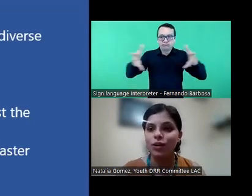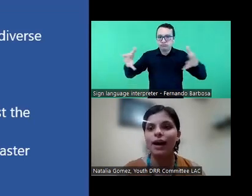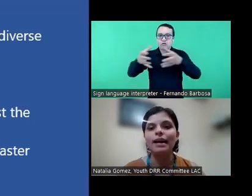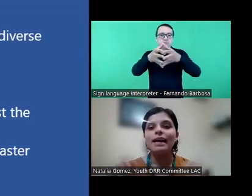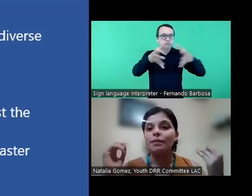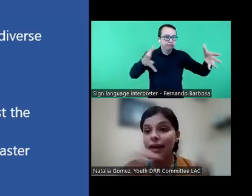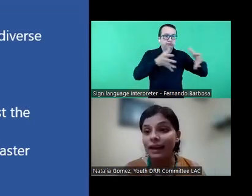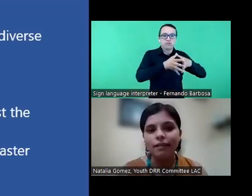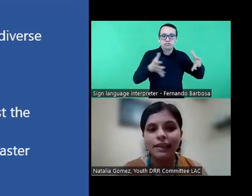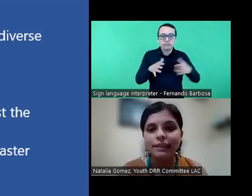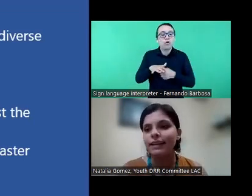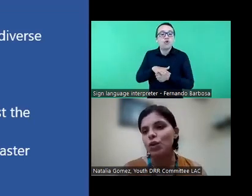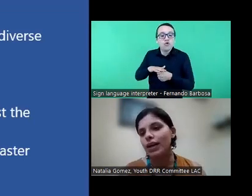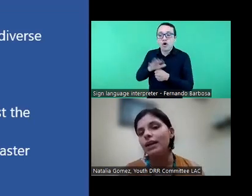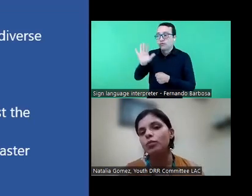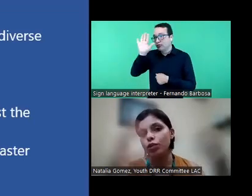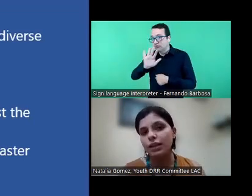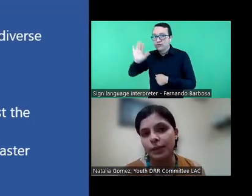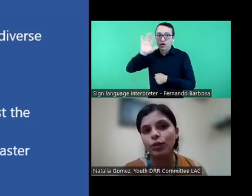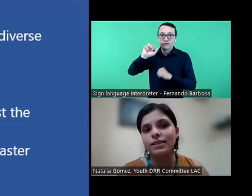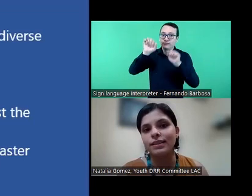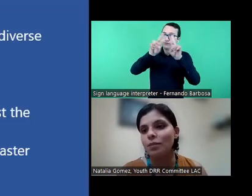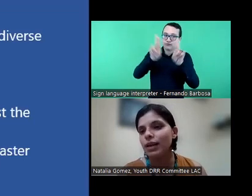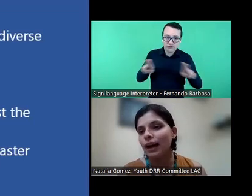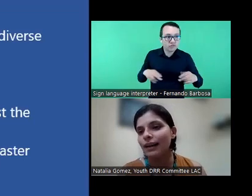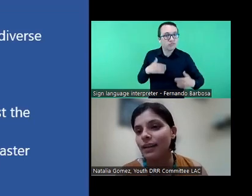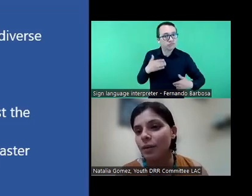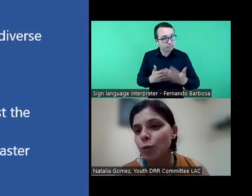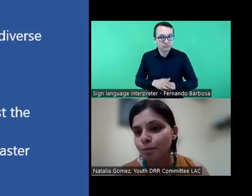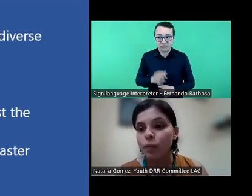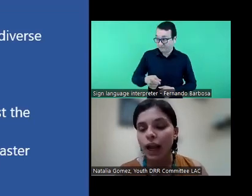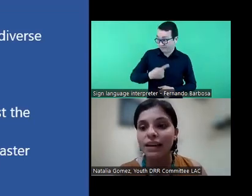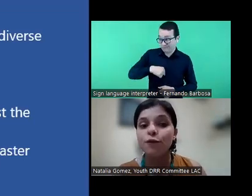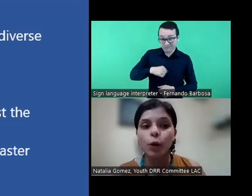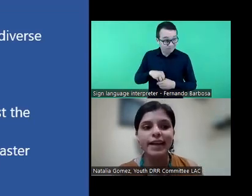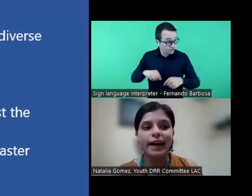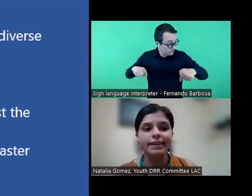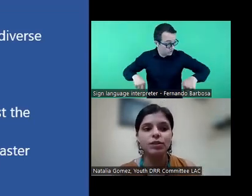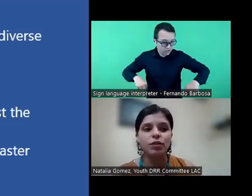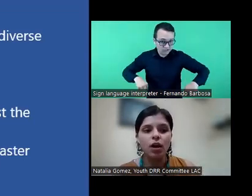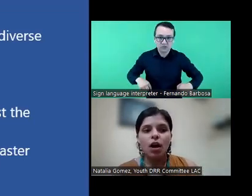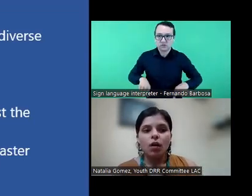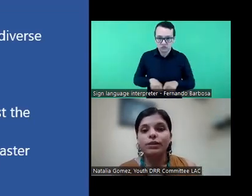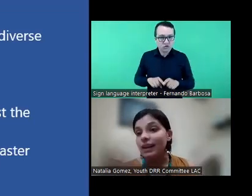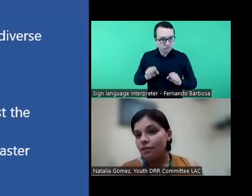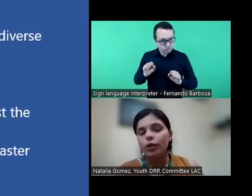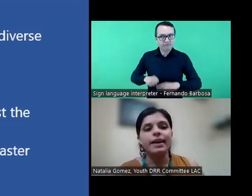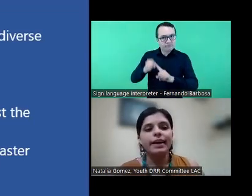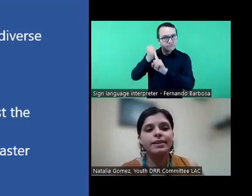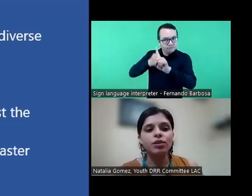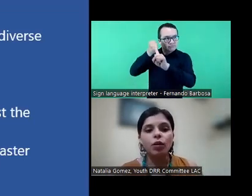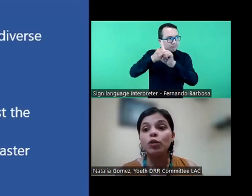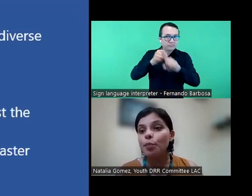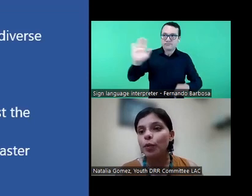different levels, at a local and national level, and also at an international level. And also people who are here have an influence on